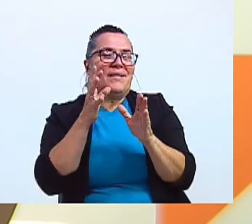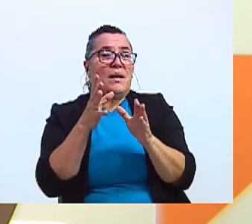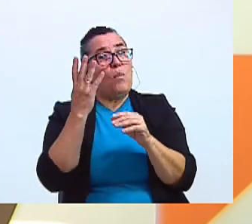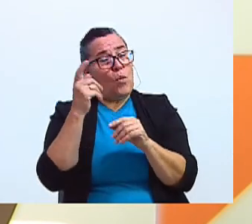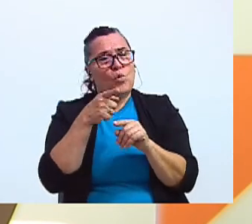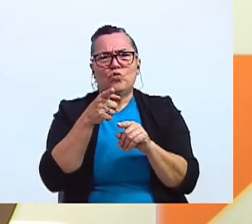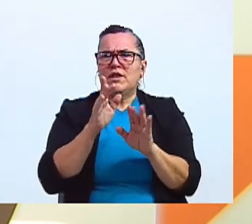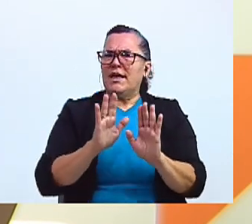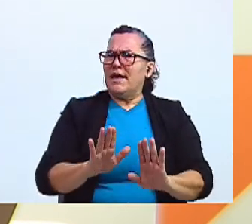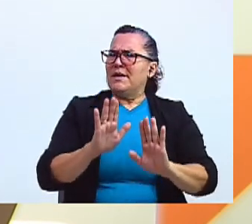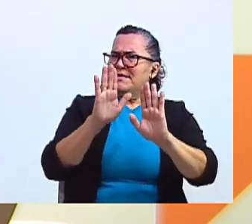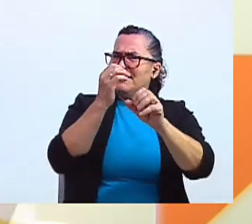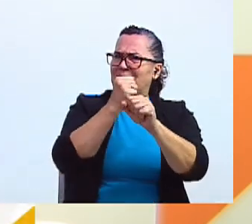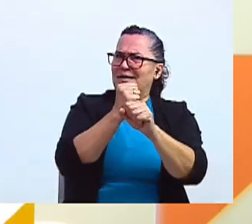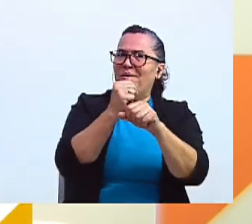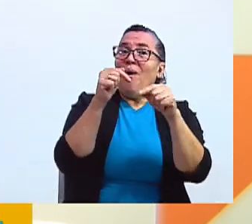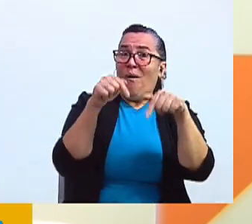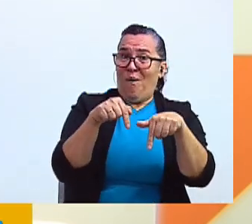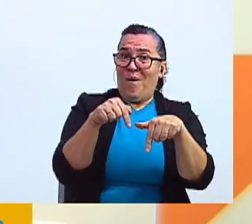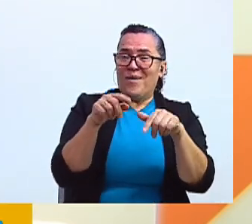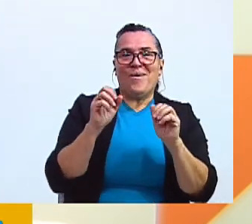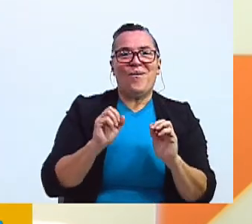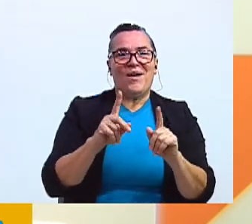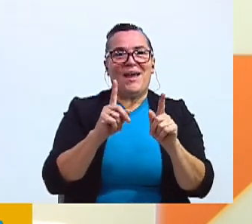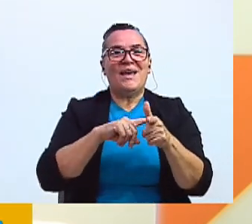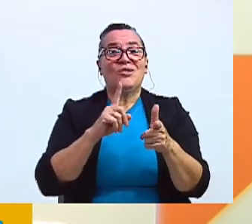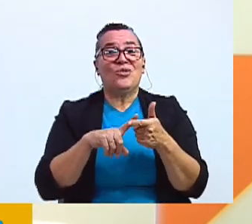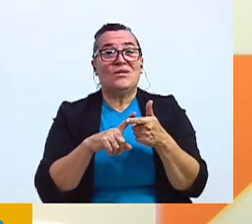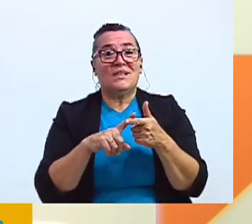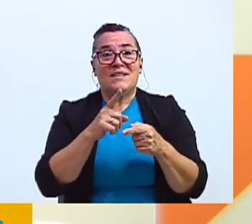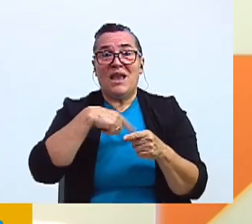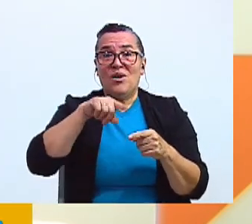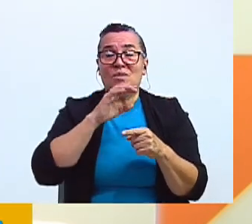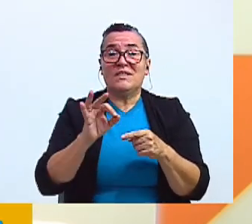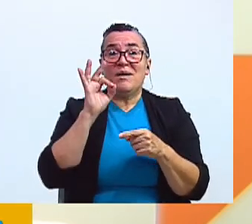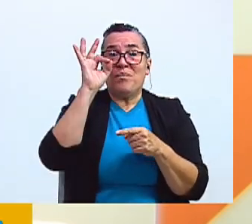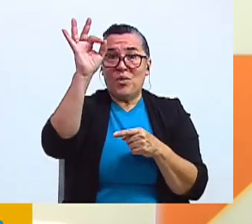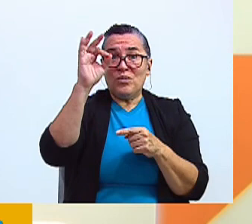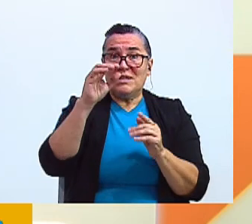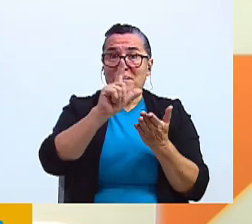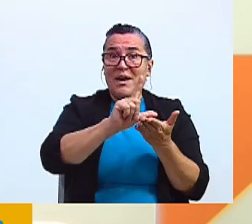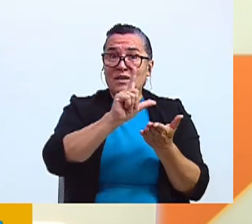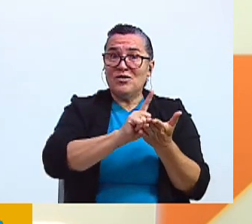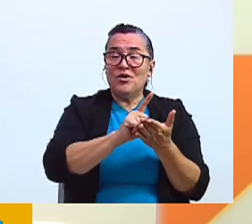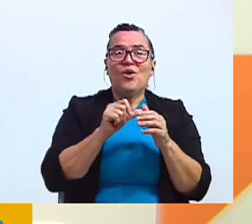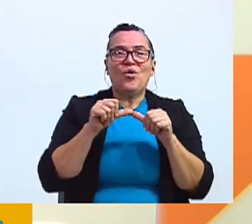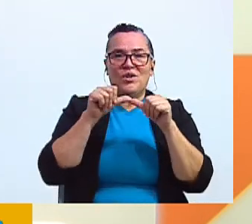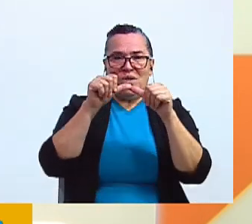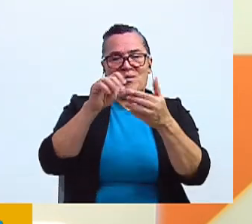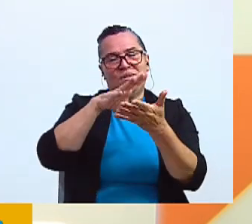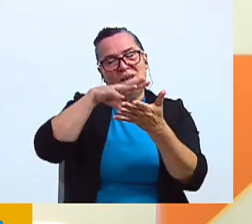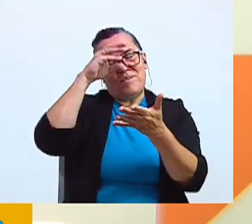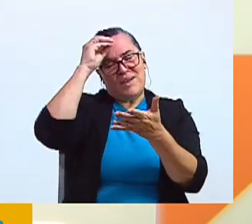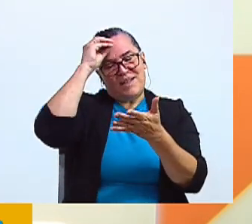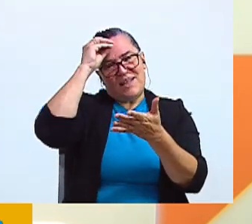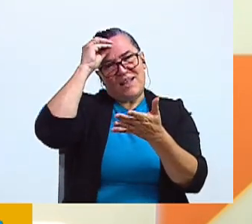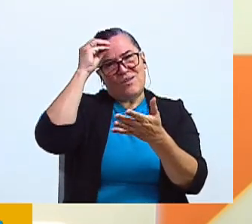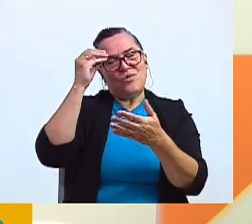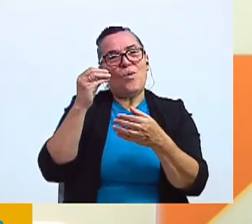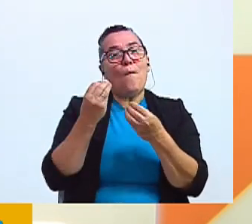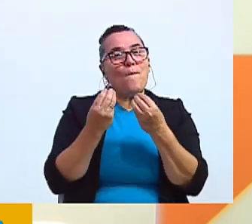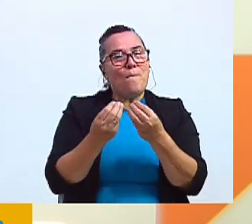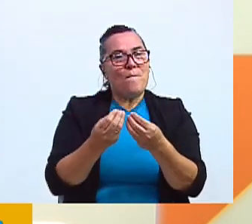a great job today. Okay, so in our next lesson, we will continue learning about more